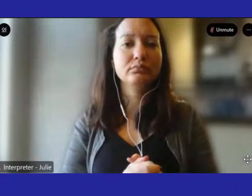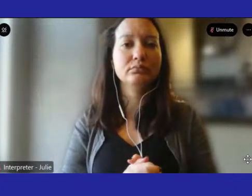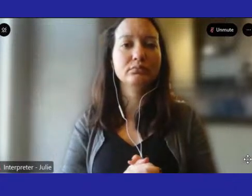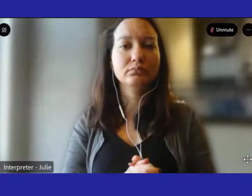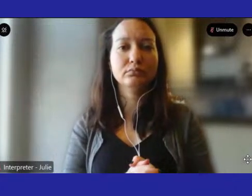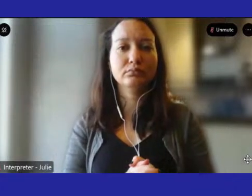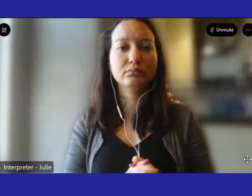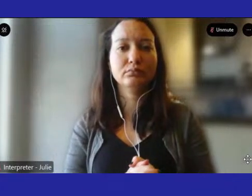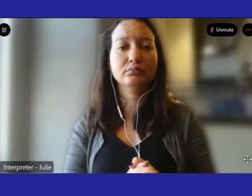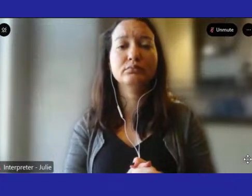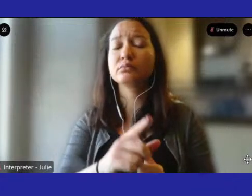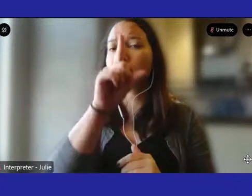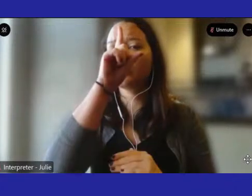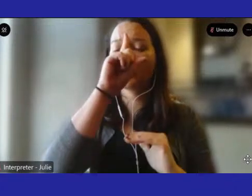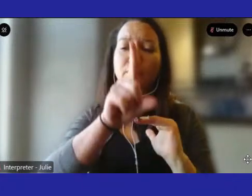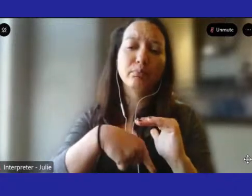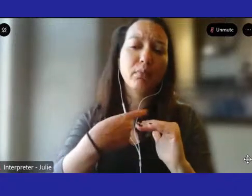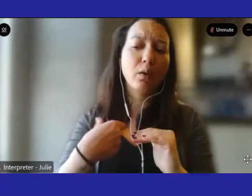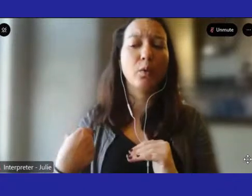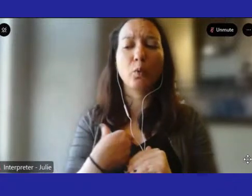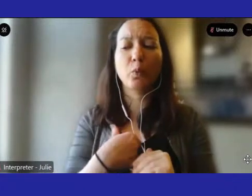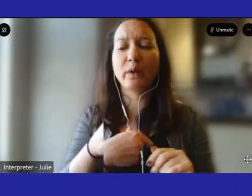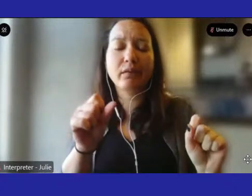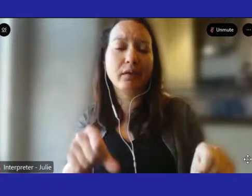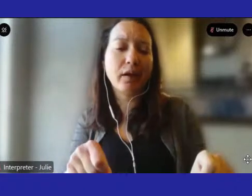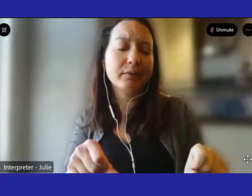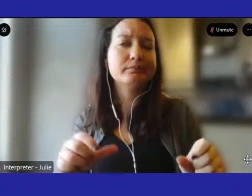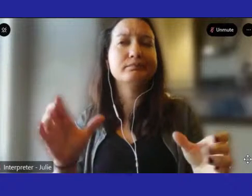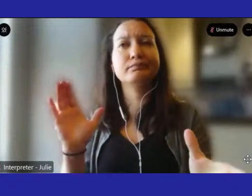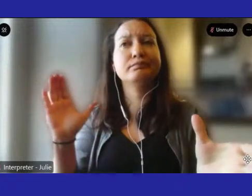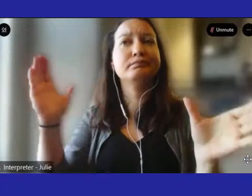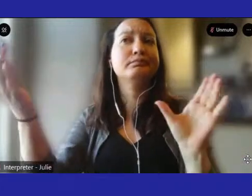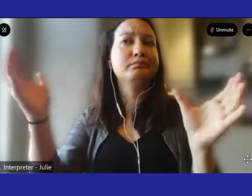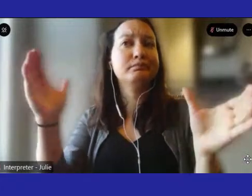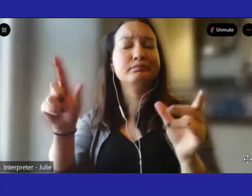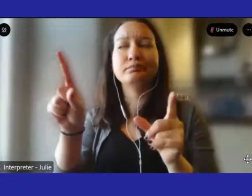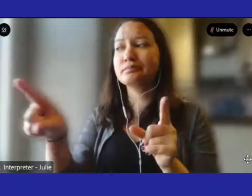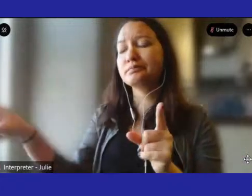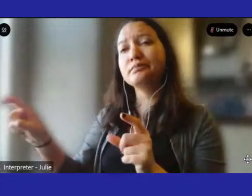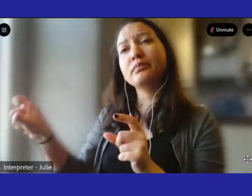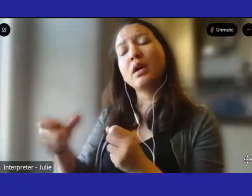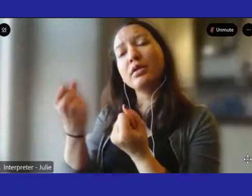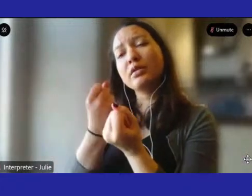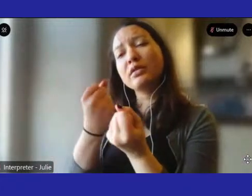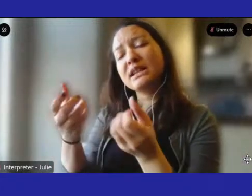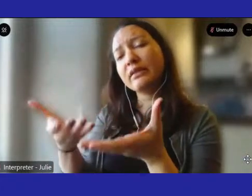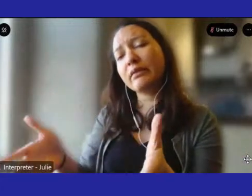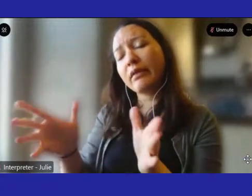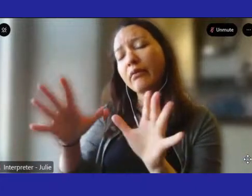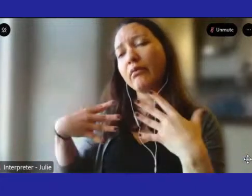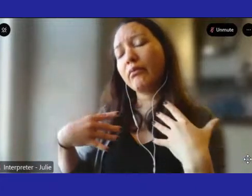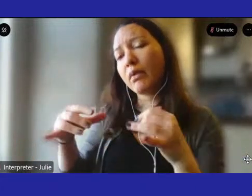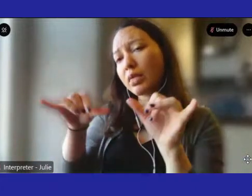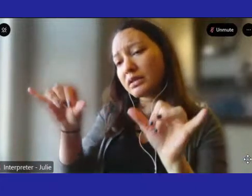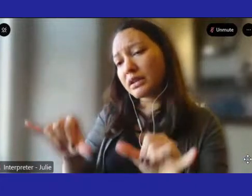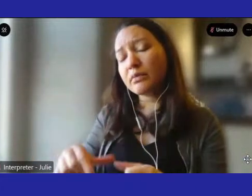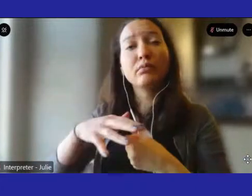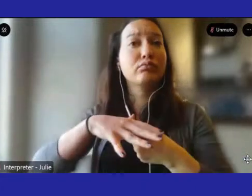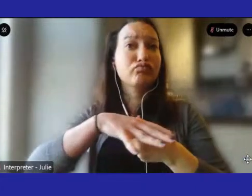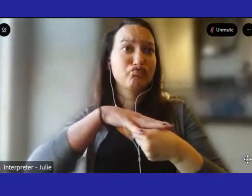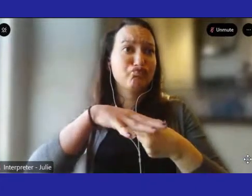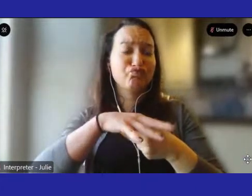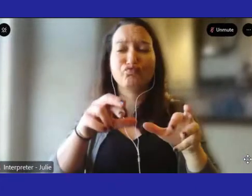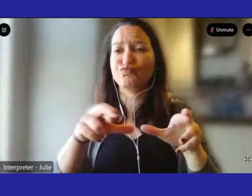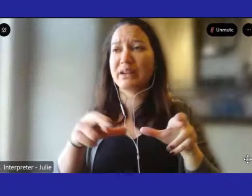Thinking about us being able to compare ourselves to other safety net health systems, regionally thinking about